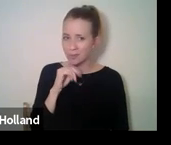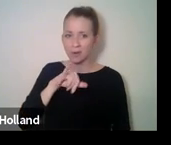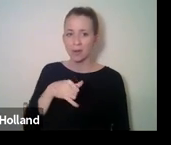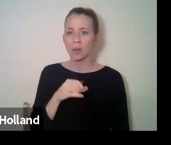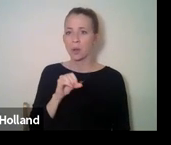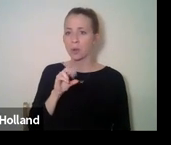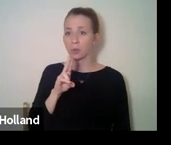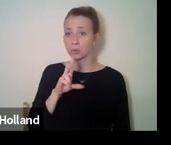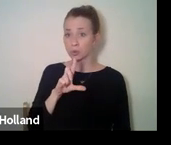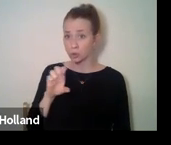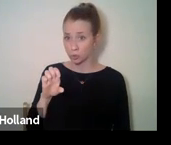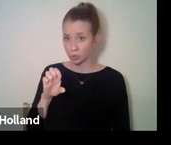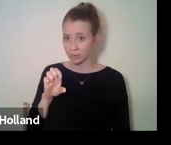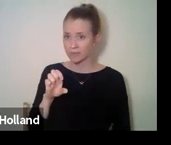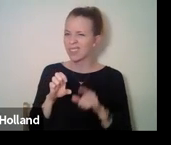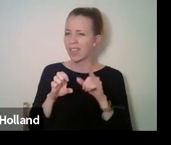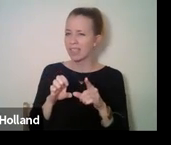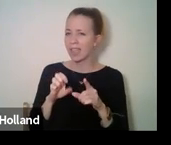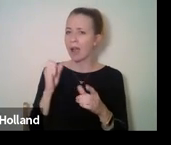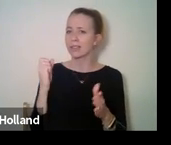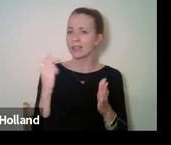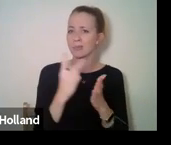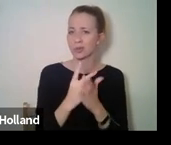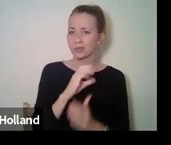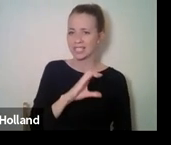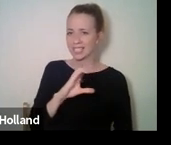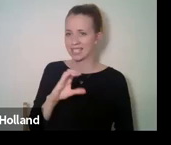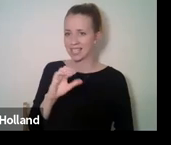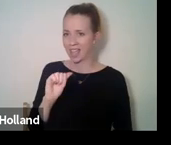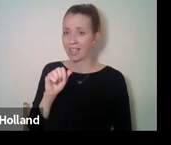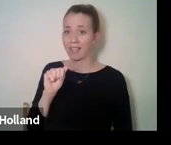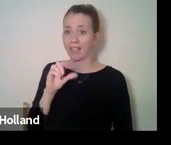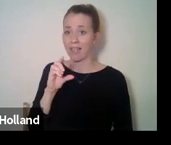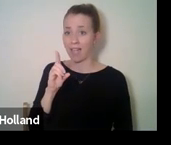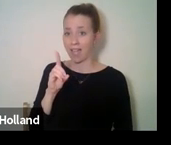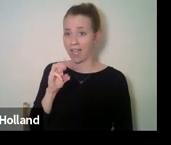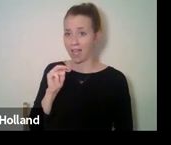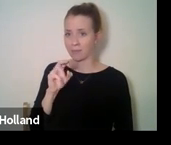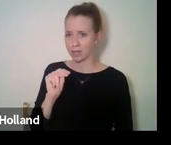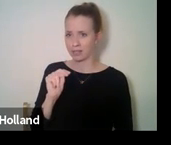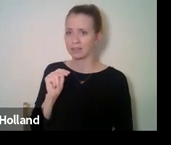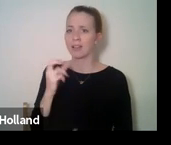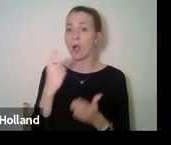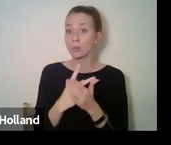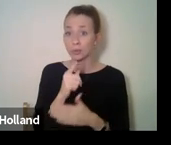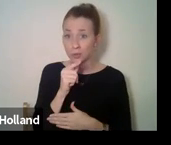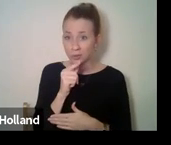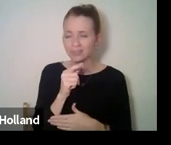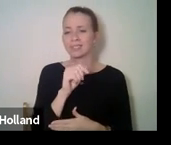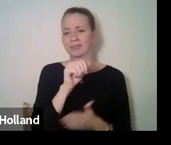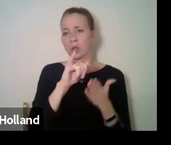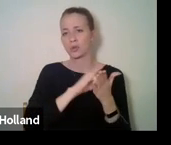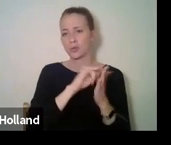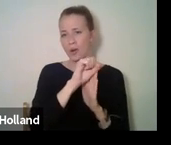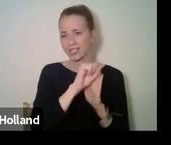the approved CCA administrator by New York State. And of course,